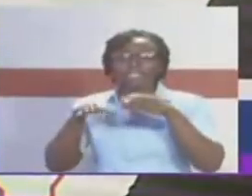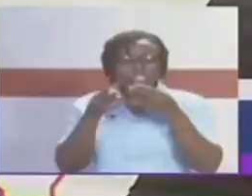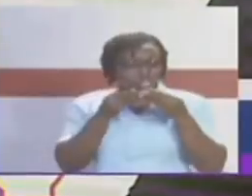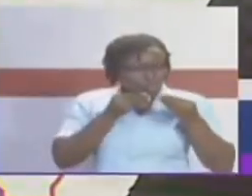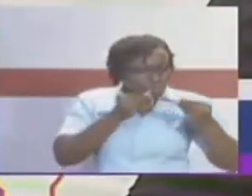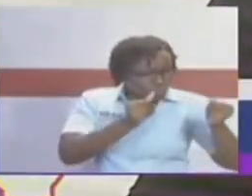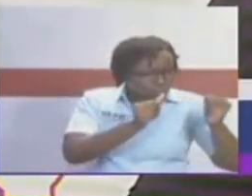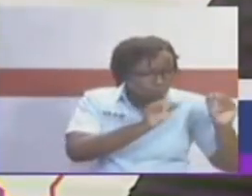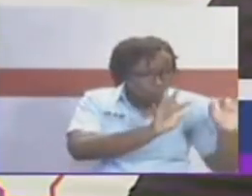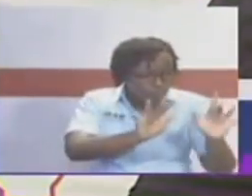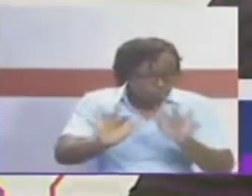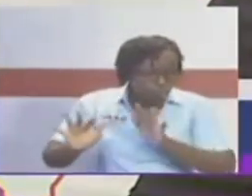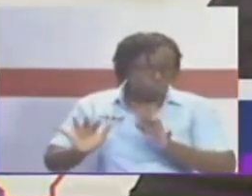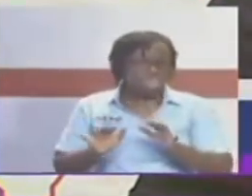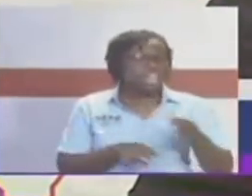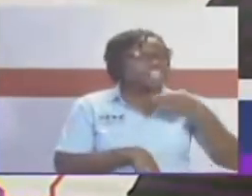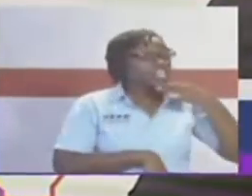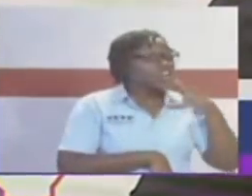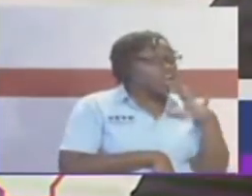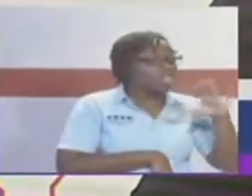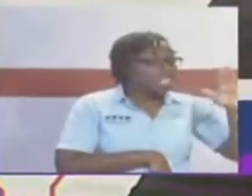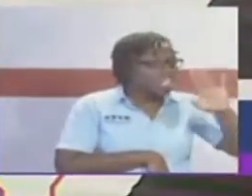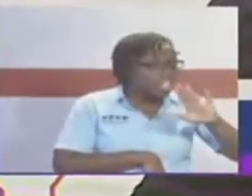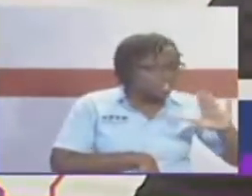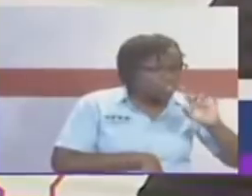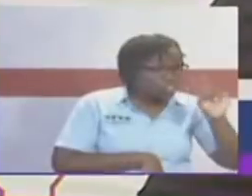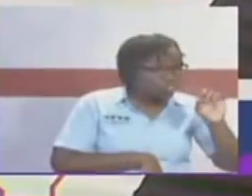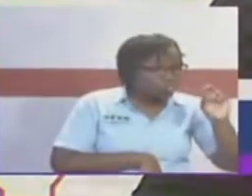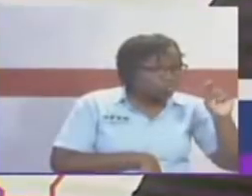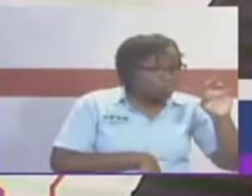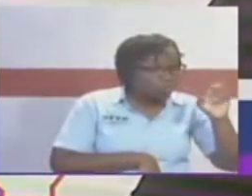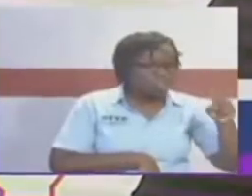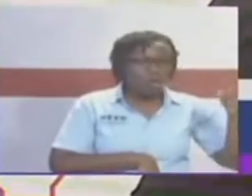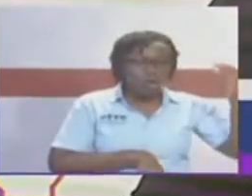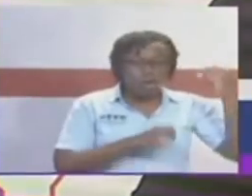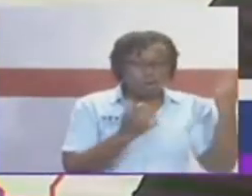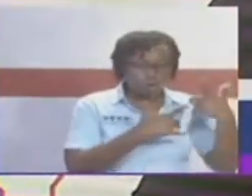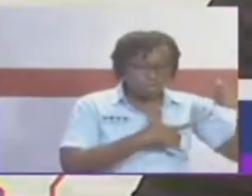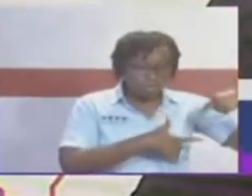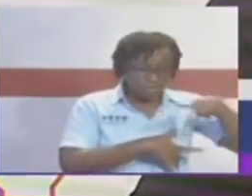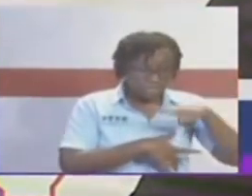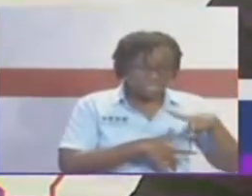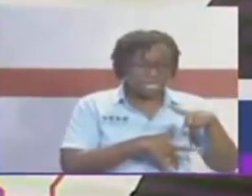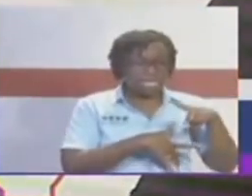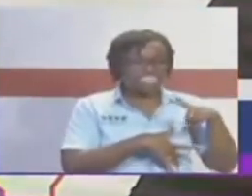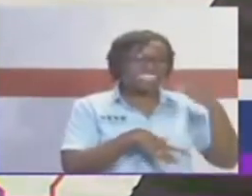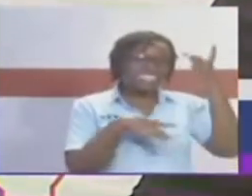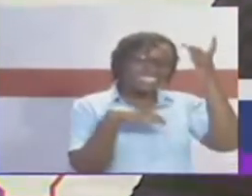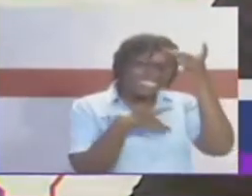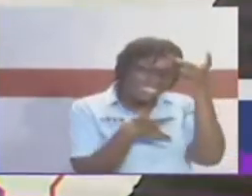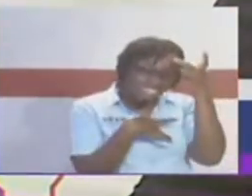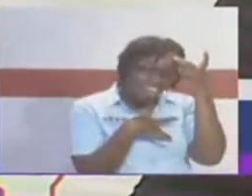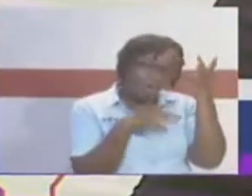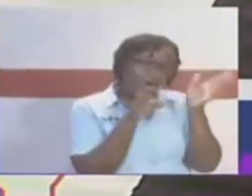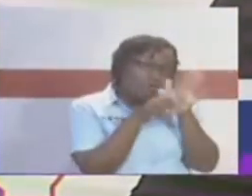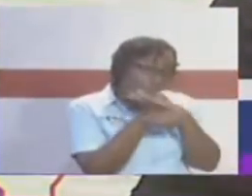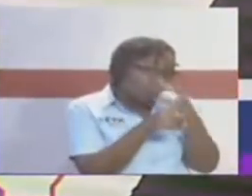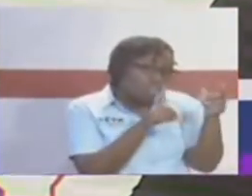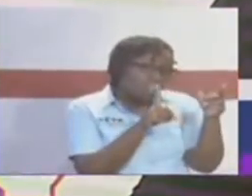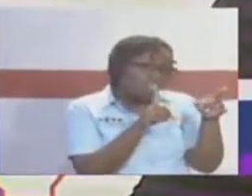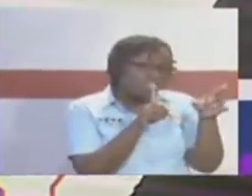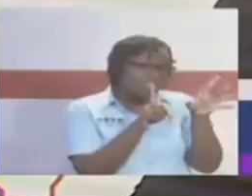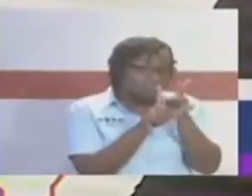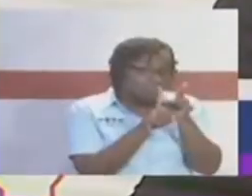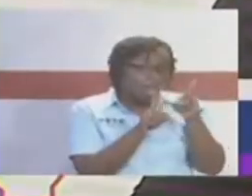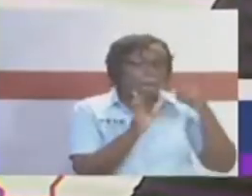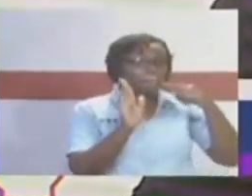zone is where we have all our warded, sick, positive, COVID-positive patients, where we must enter donned in